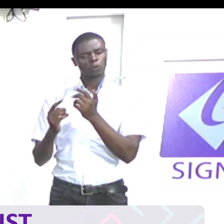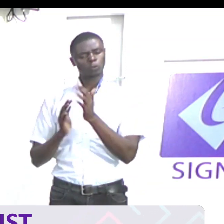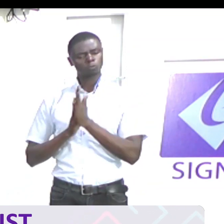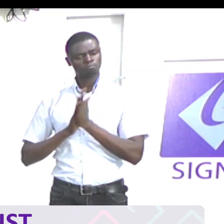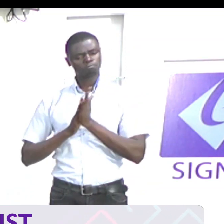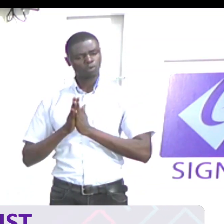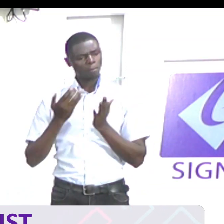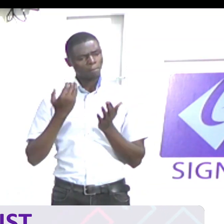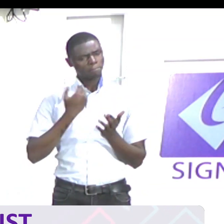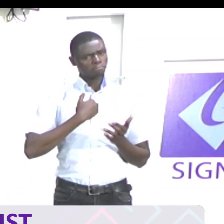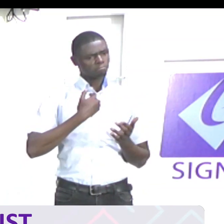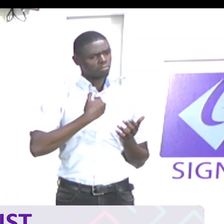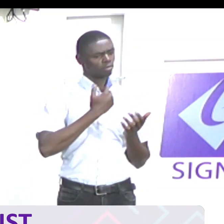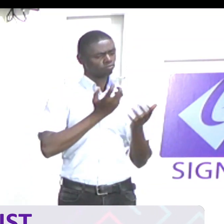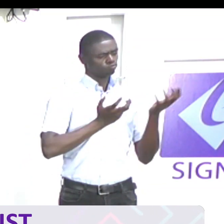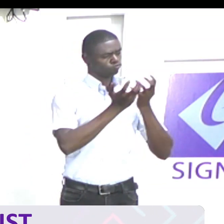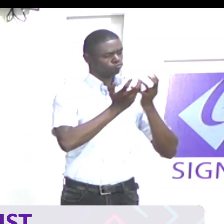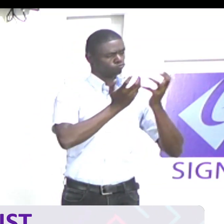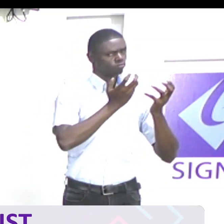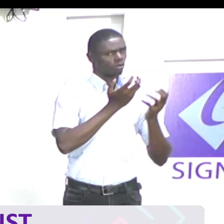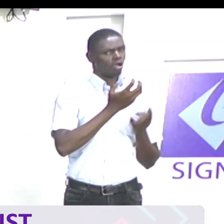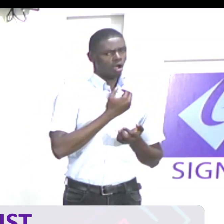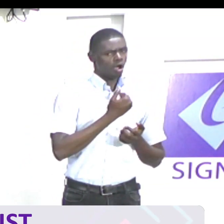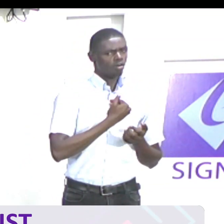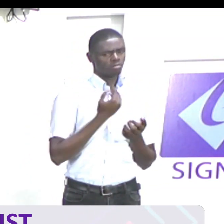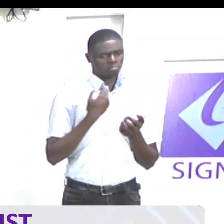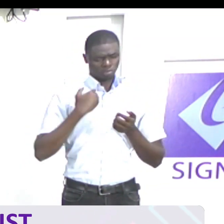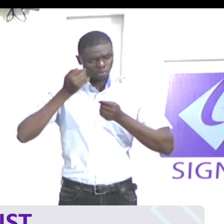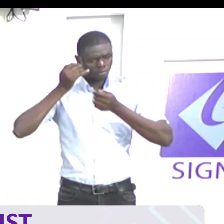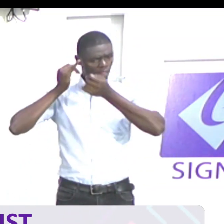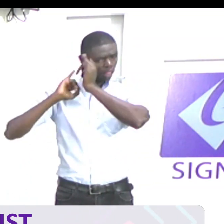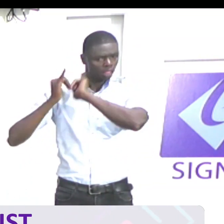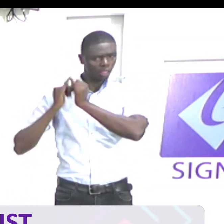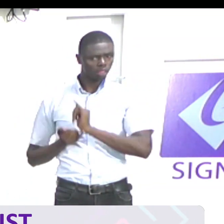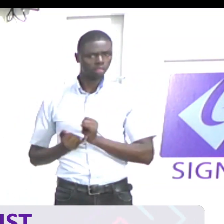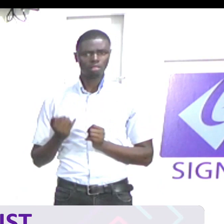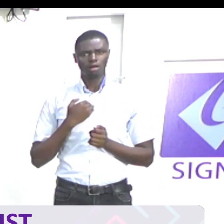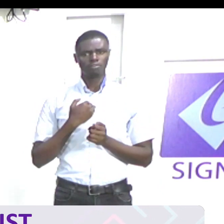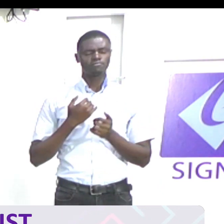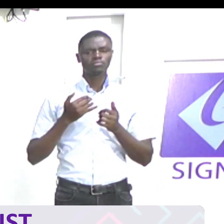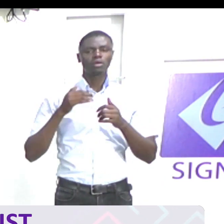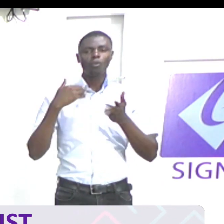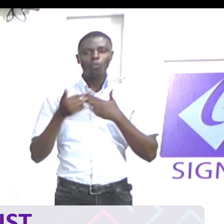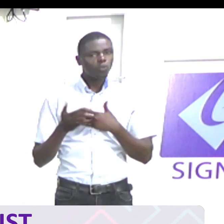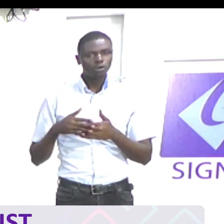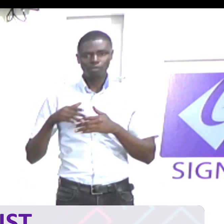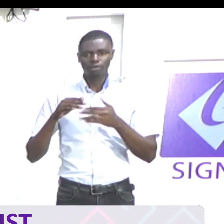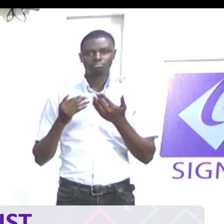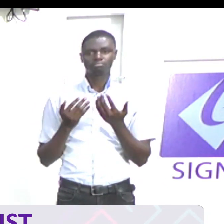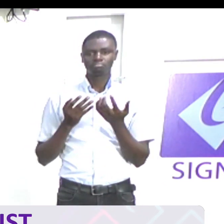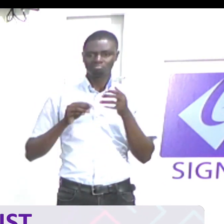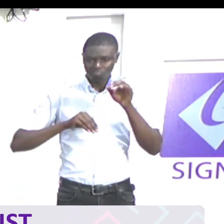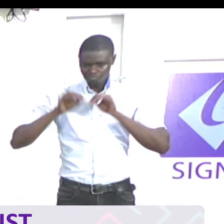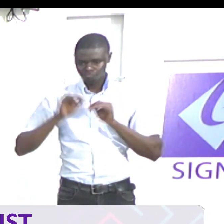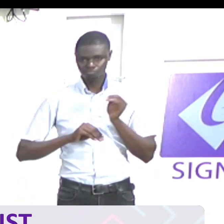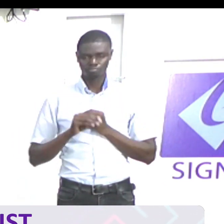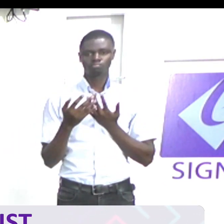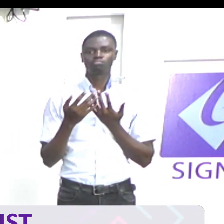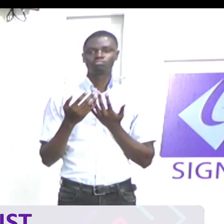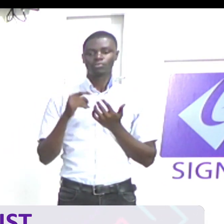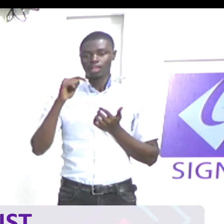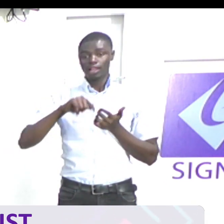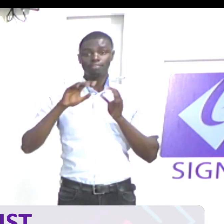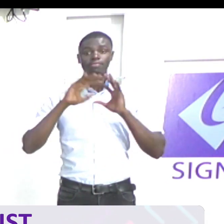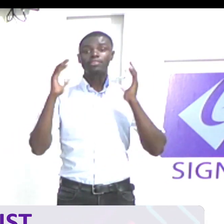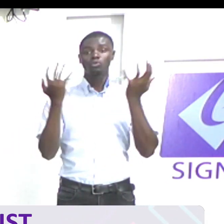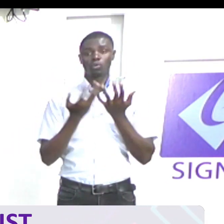ni mwanabiashara. Au sio? Mimi ni msusi. Ile craft tunapenda. Tunasema in this kind of in this